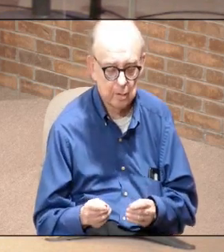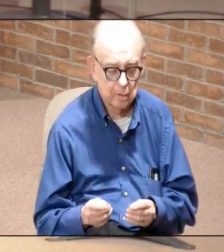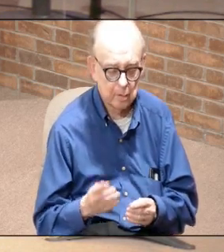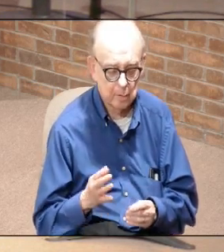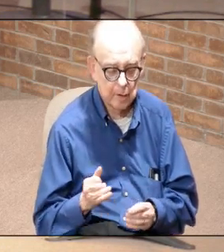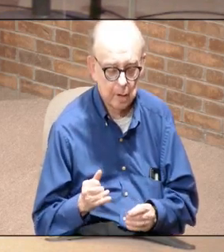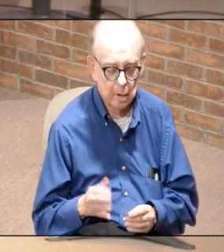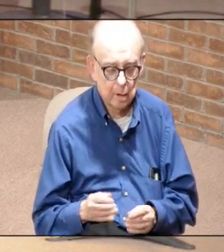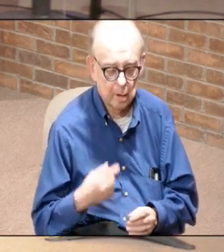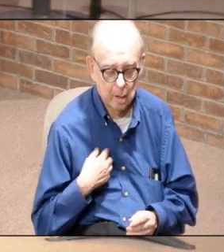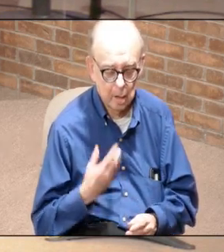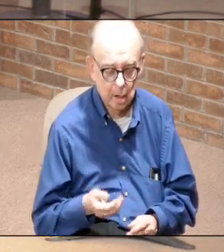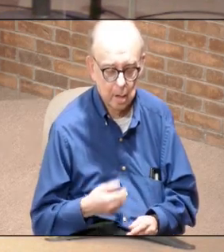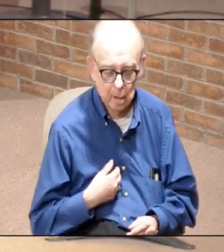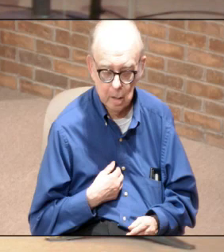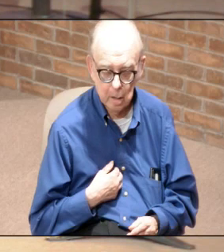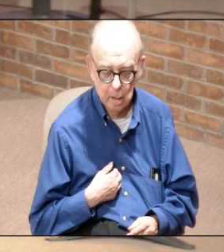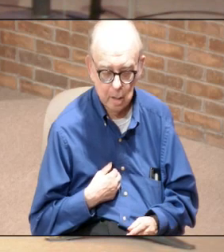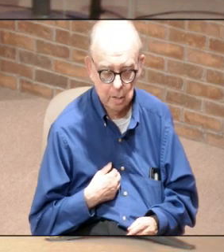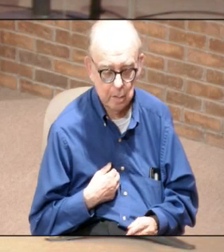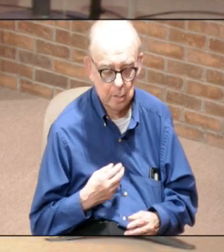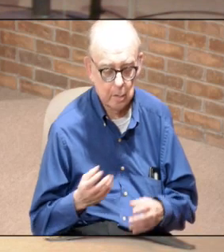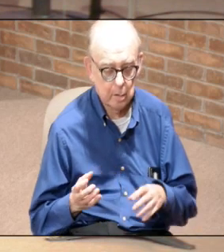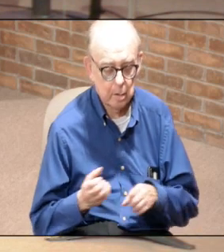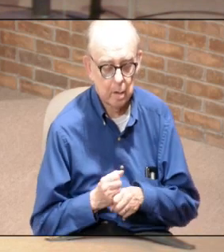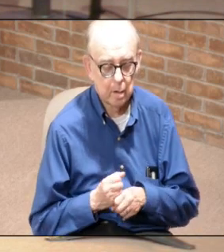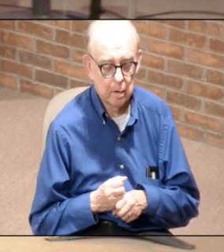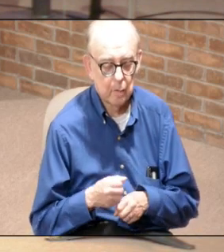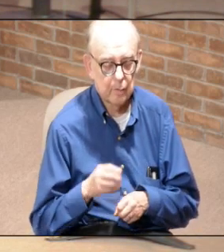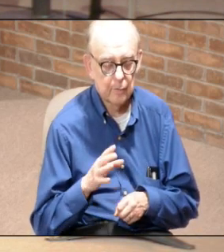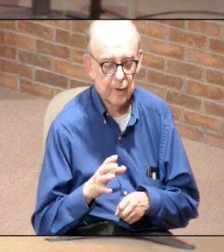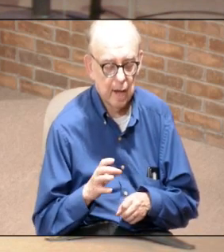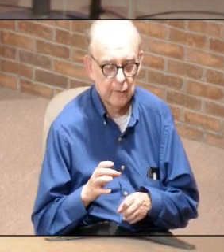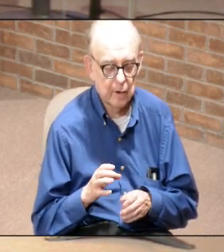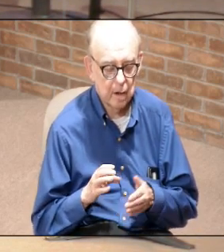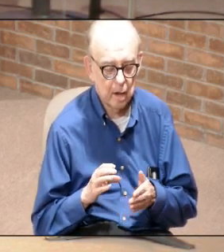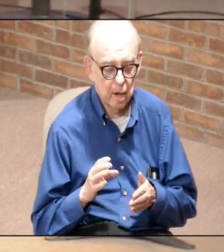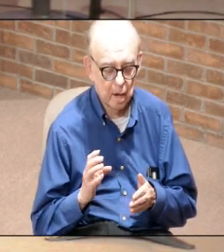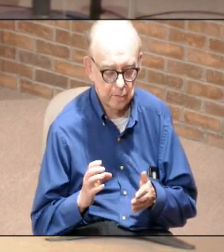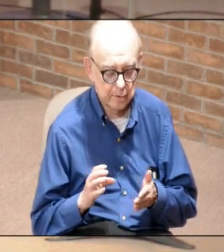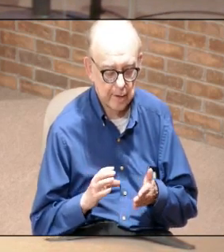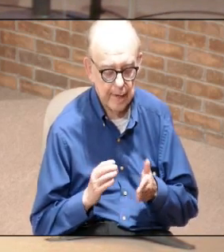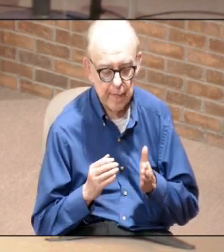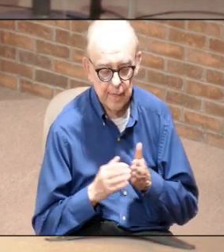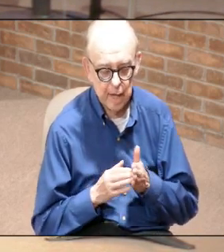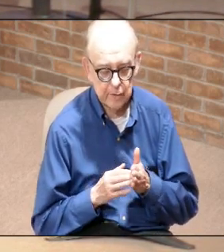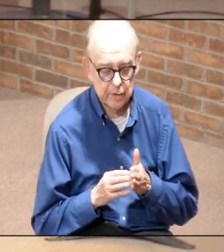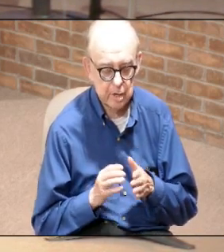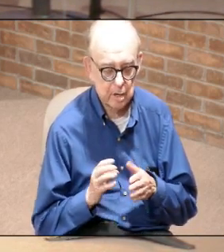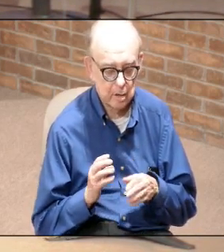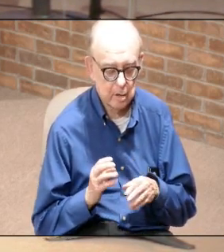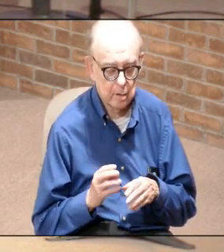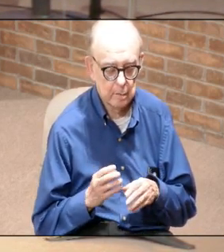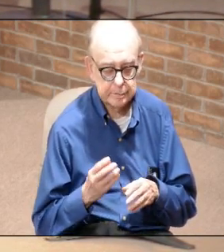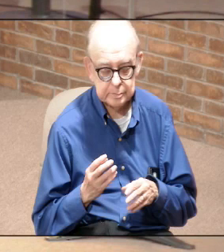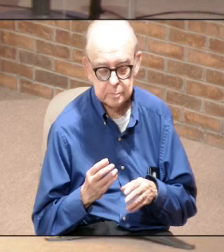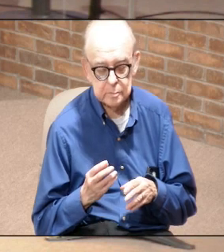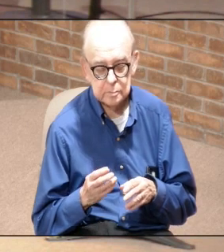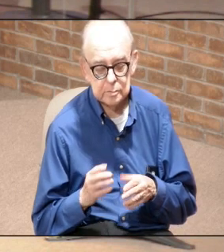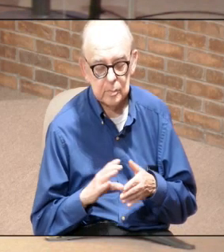way, we have raised over $500,000 in your name for St.